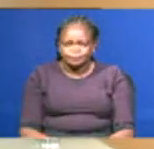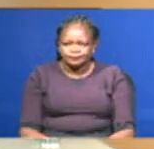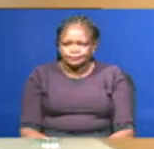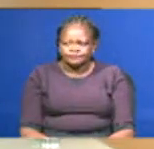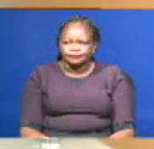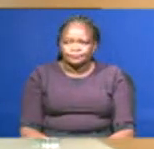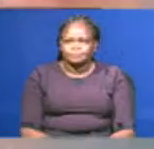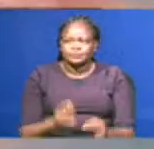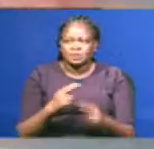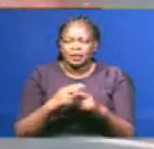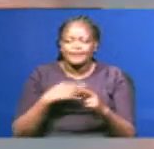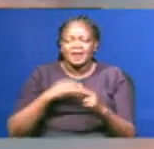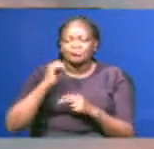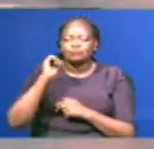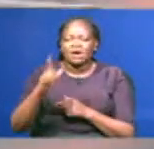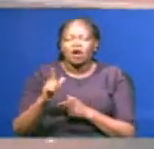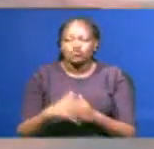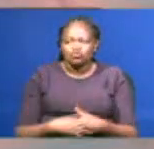My name is Oida Mojenga.